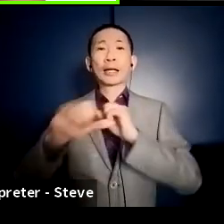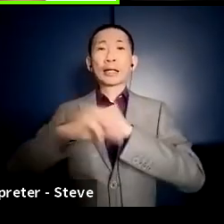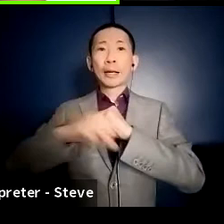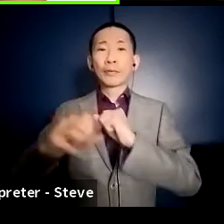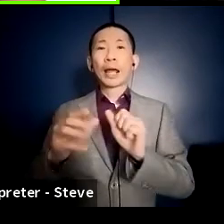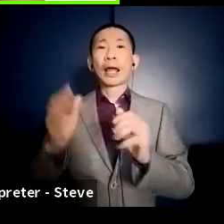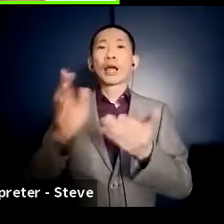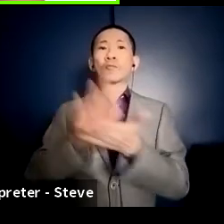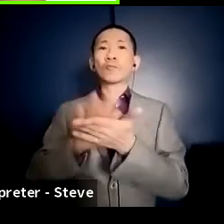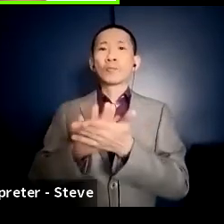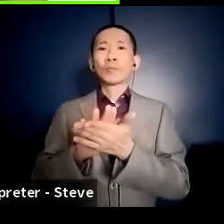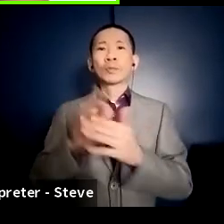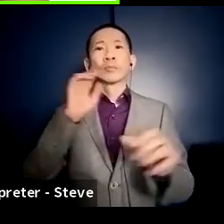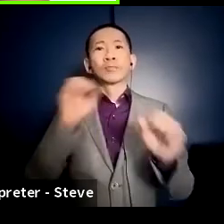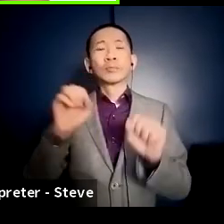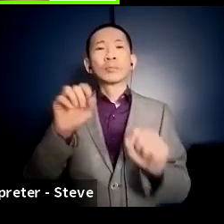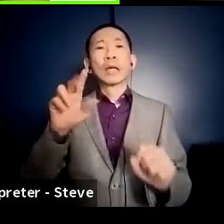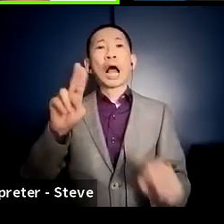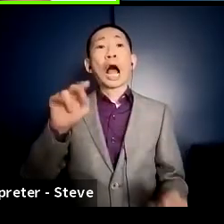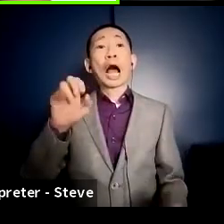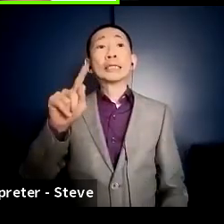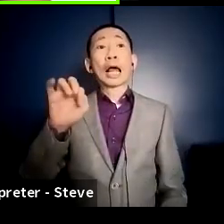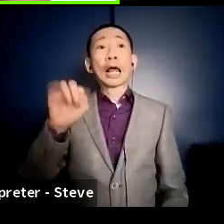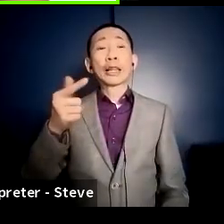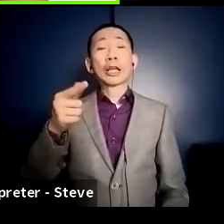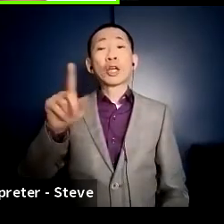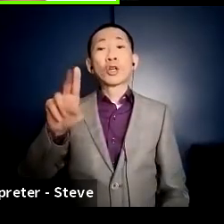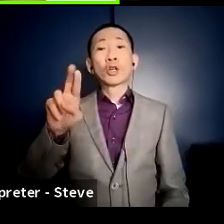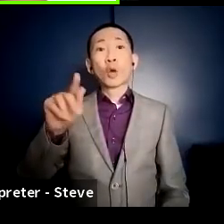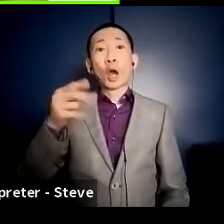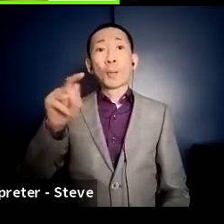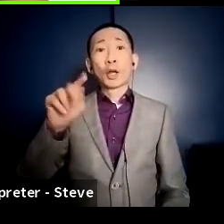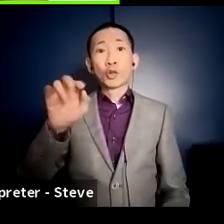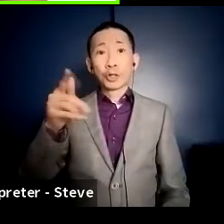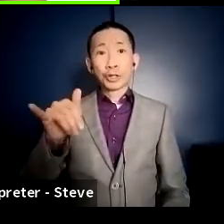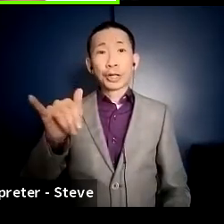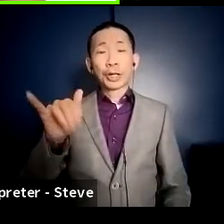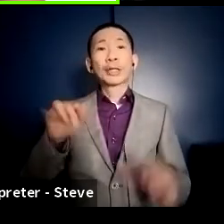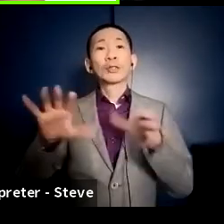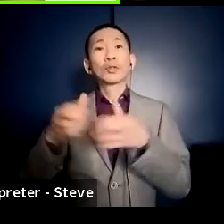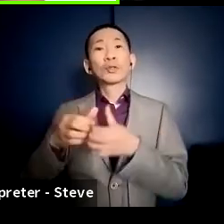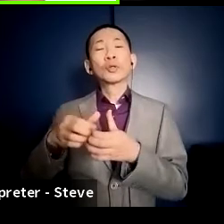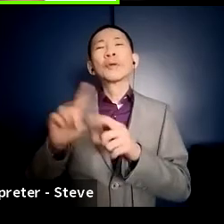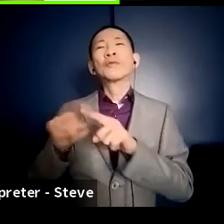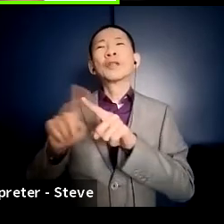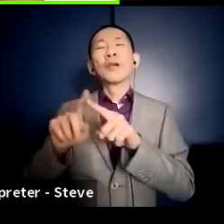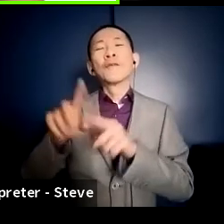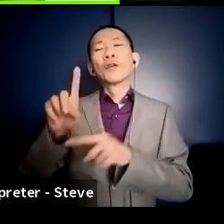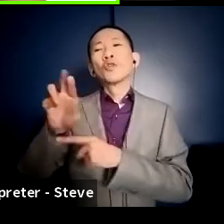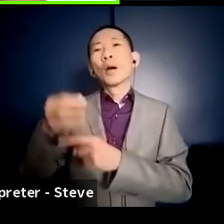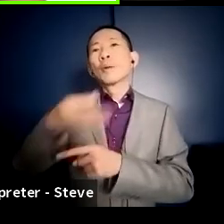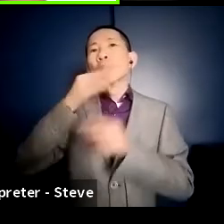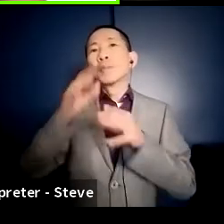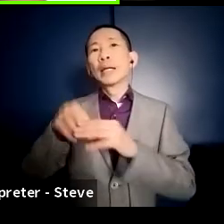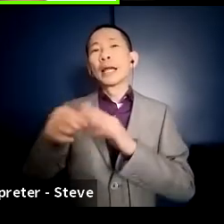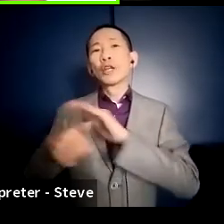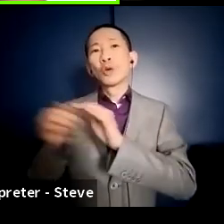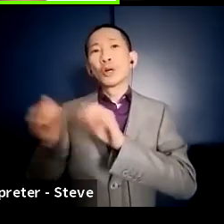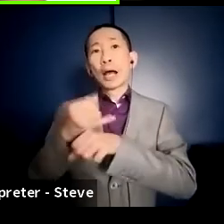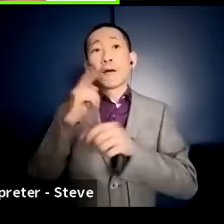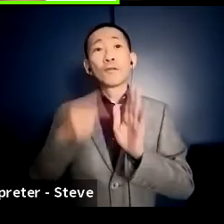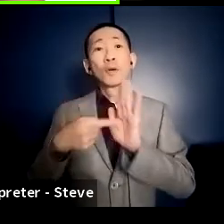shout out Unsettling Dramaturgy, which is a colloquium of mad, crip, disabled, and indigenous dramaturgs from across Turtle Island for modeling